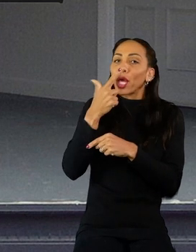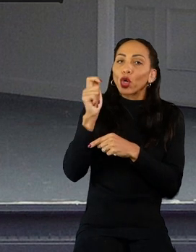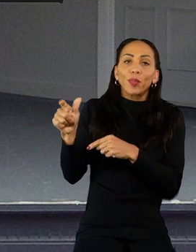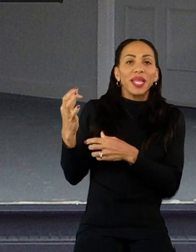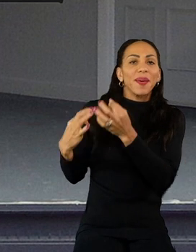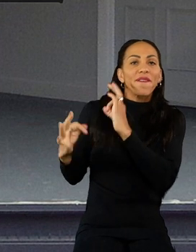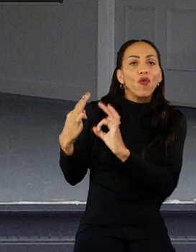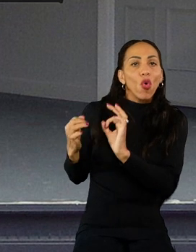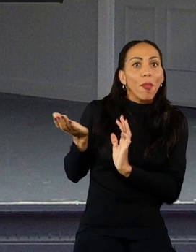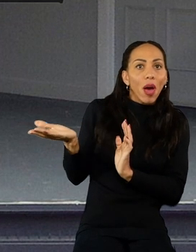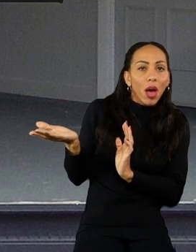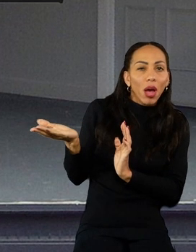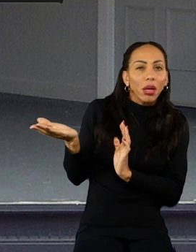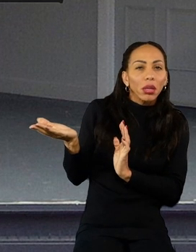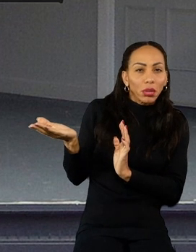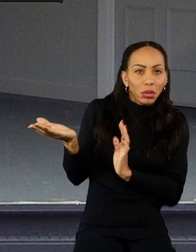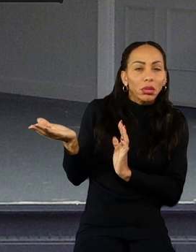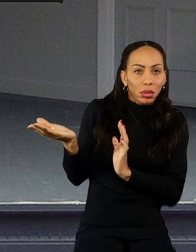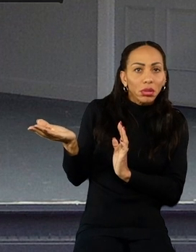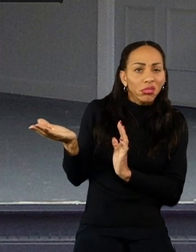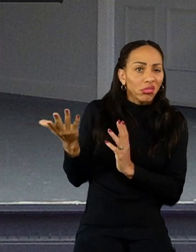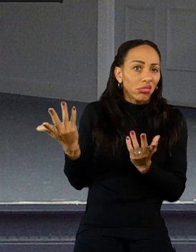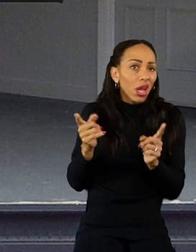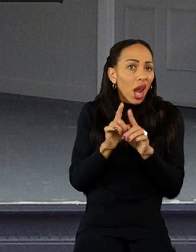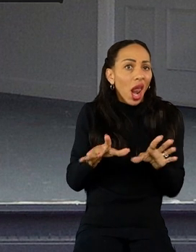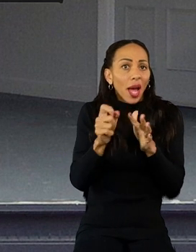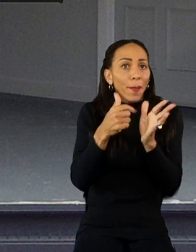of it and are performing it somewhere else.